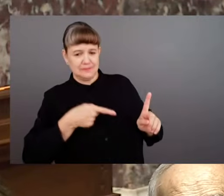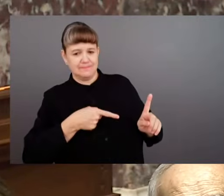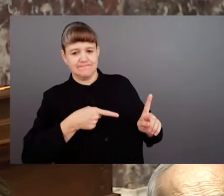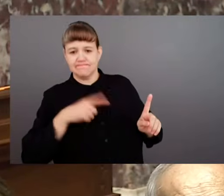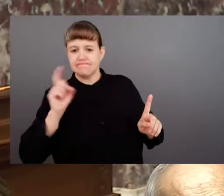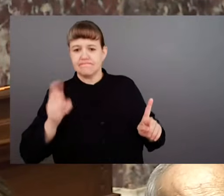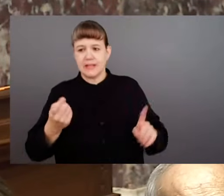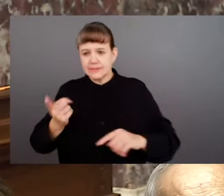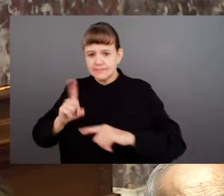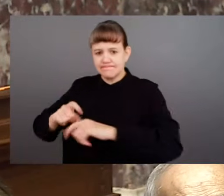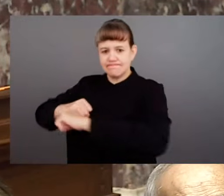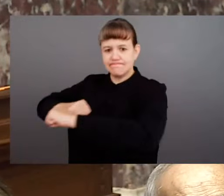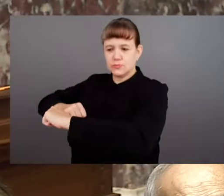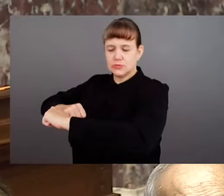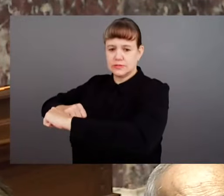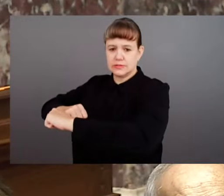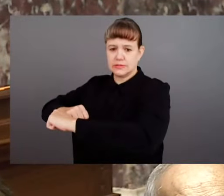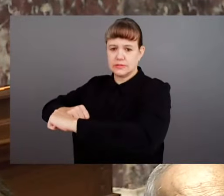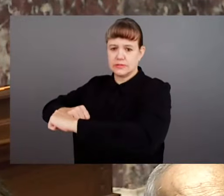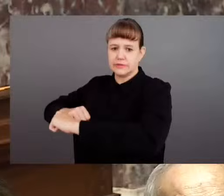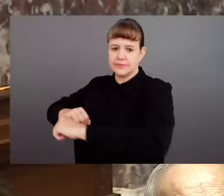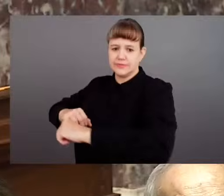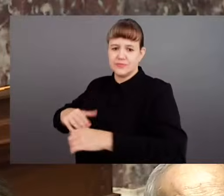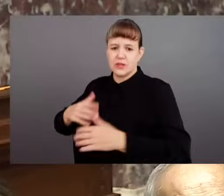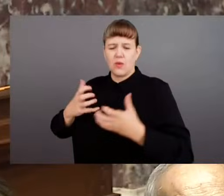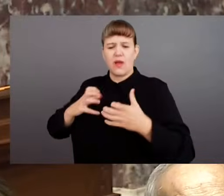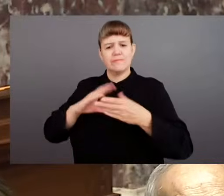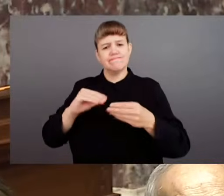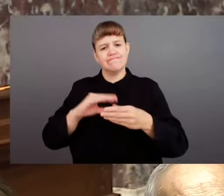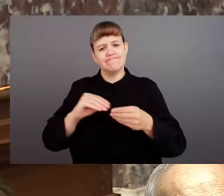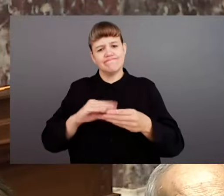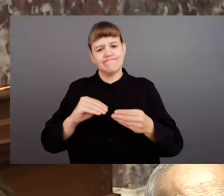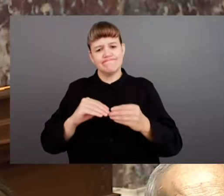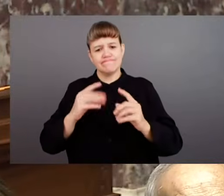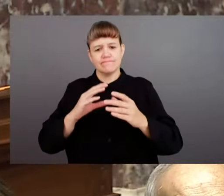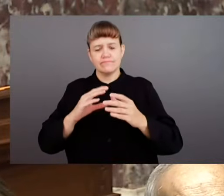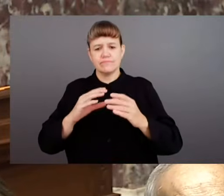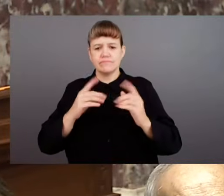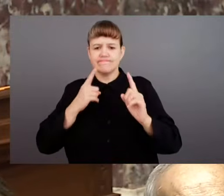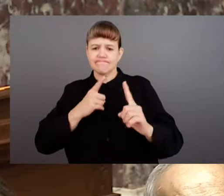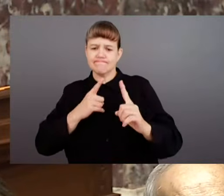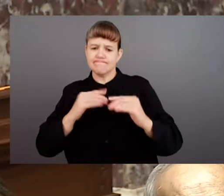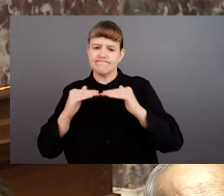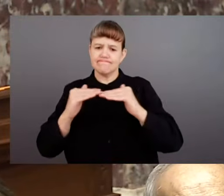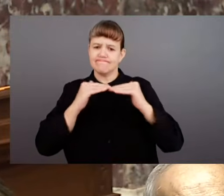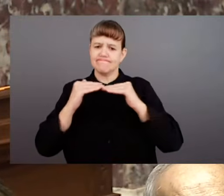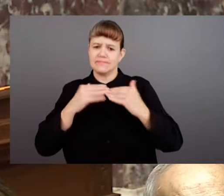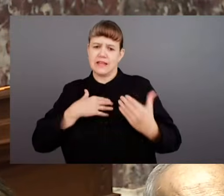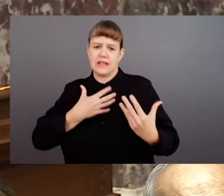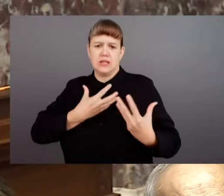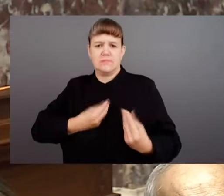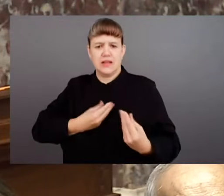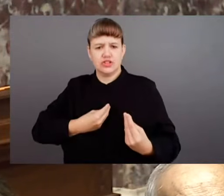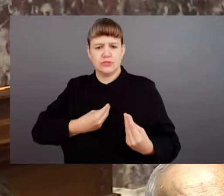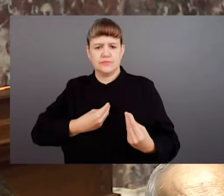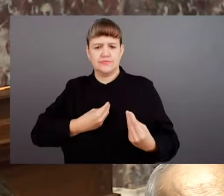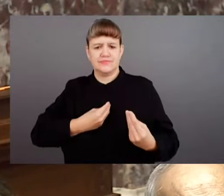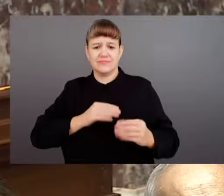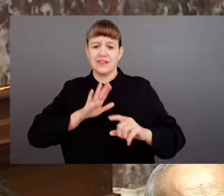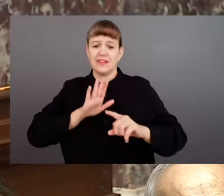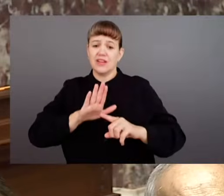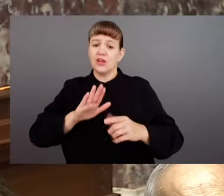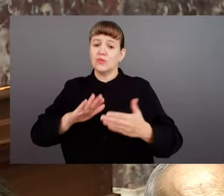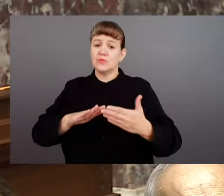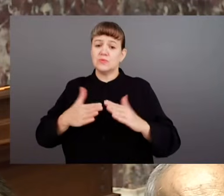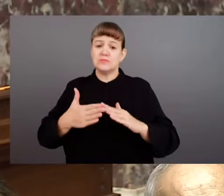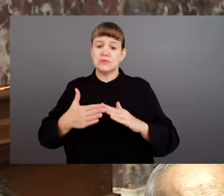the struggles, and the strength of the Muslim community. A community that has time and time again faced